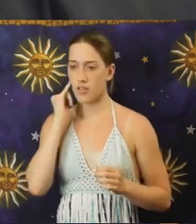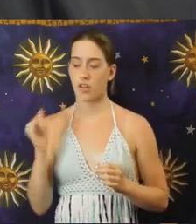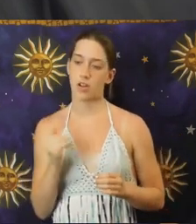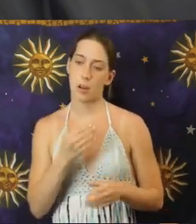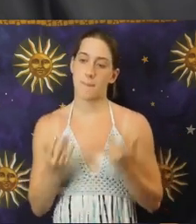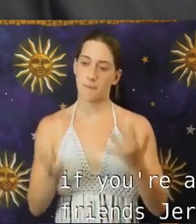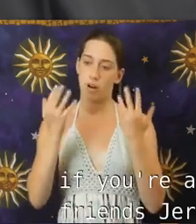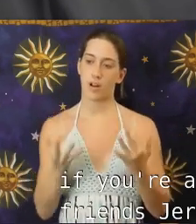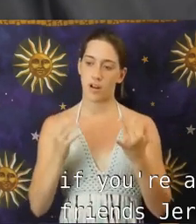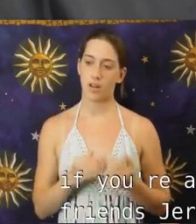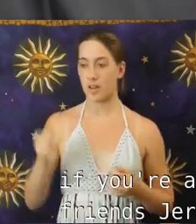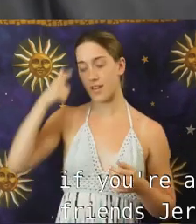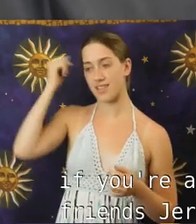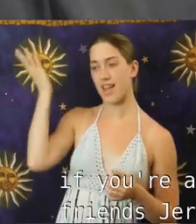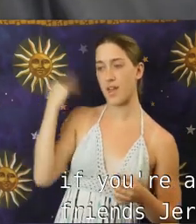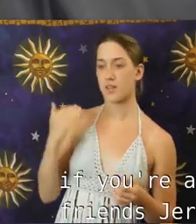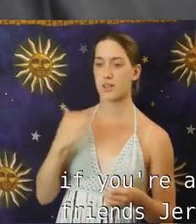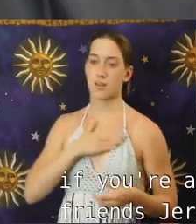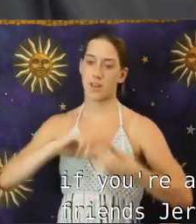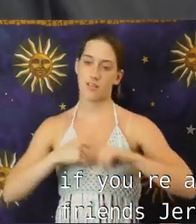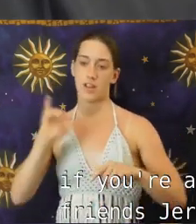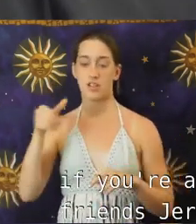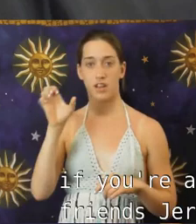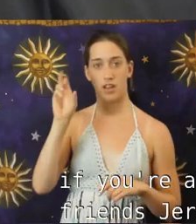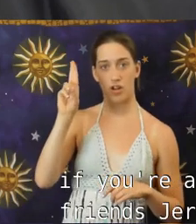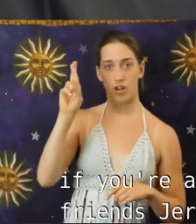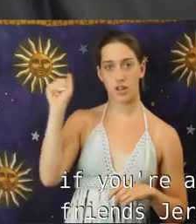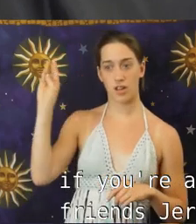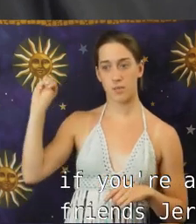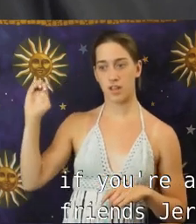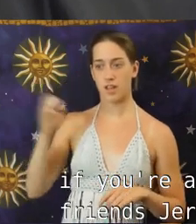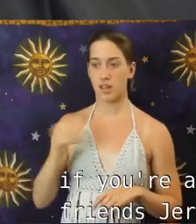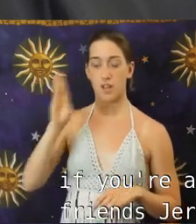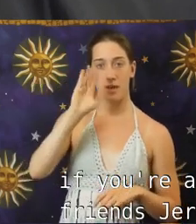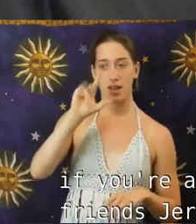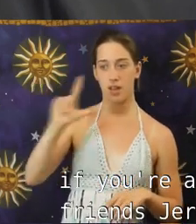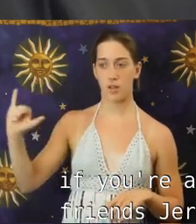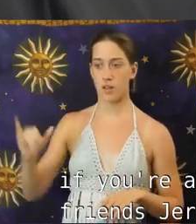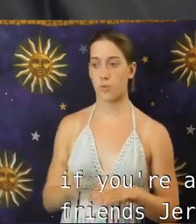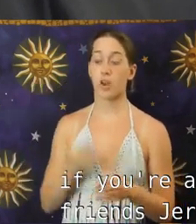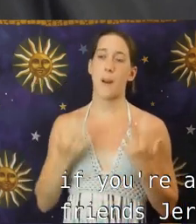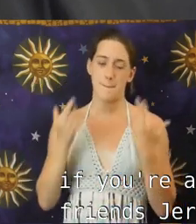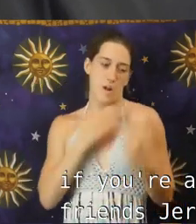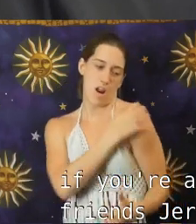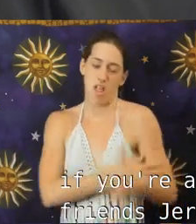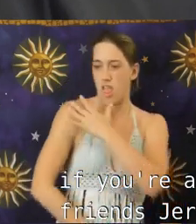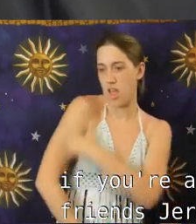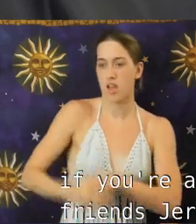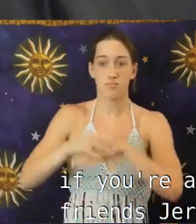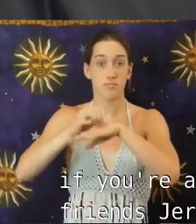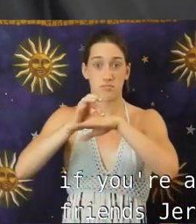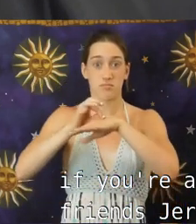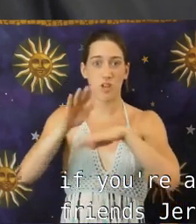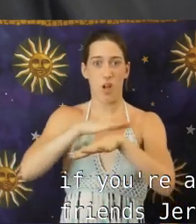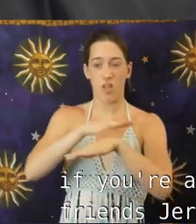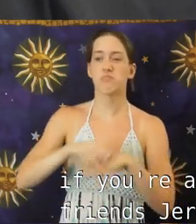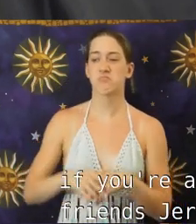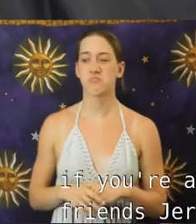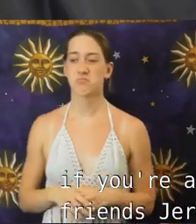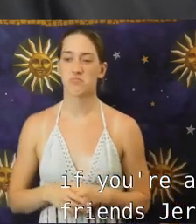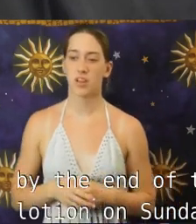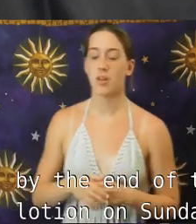venue if you're already burnt. Because I was burnt. Me and my friends Jeremy and Billy